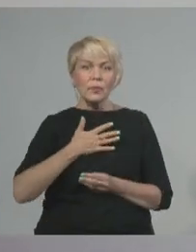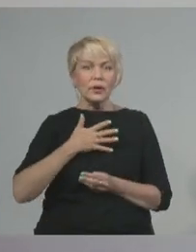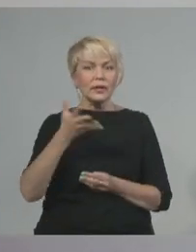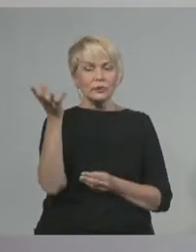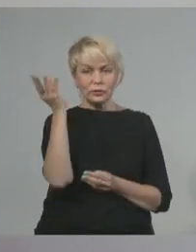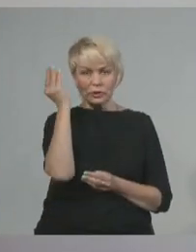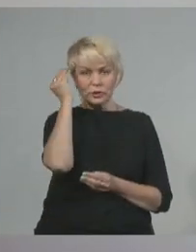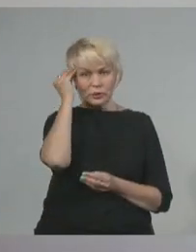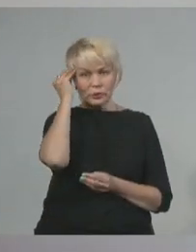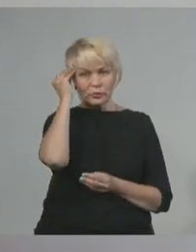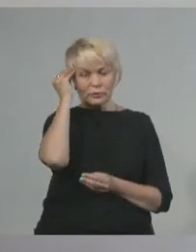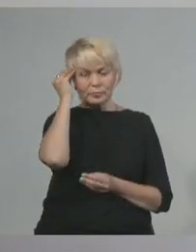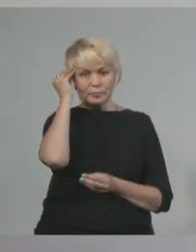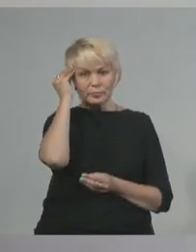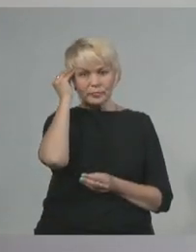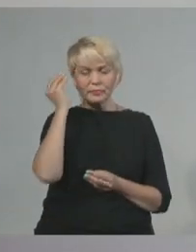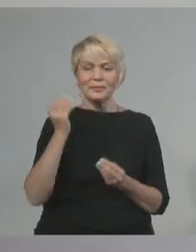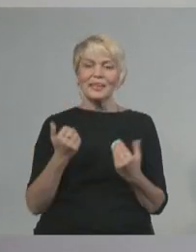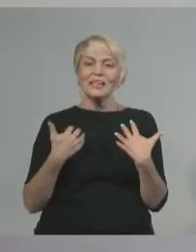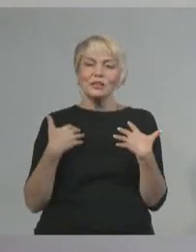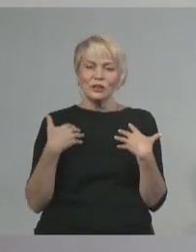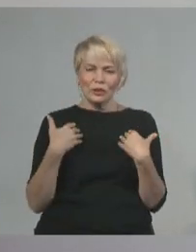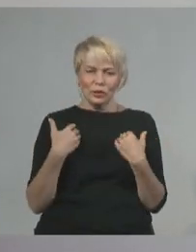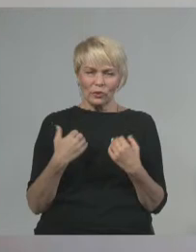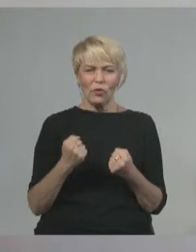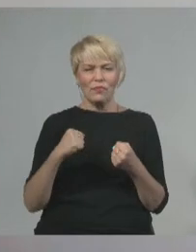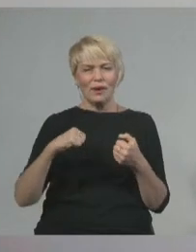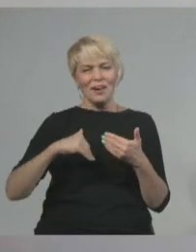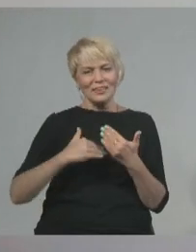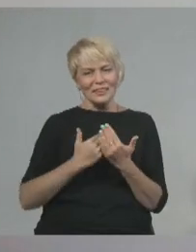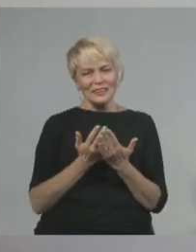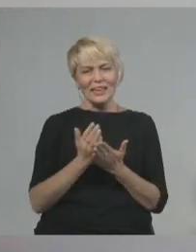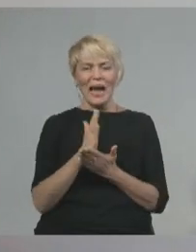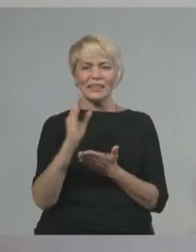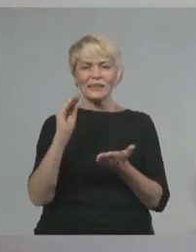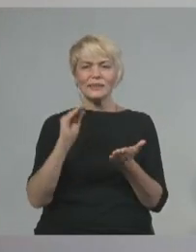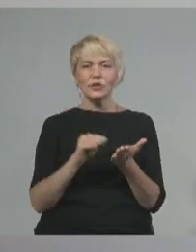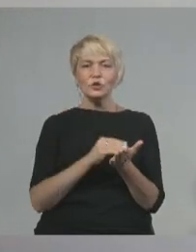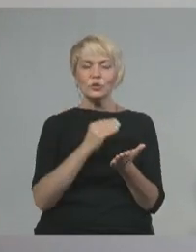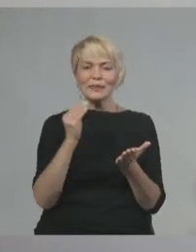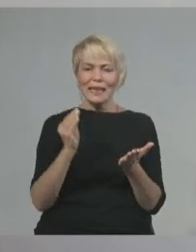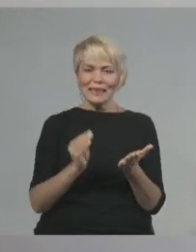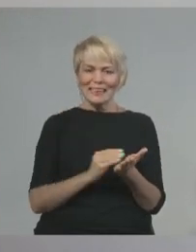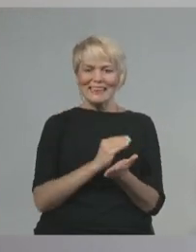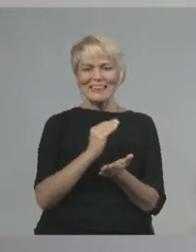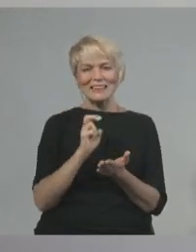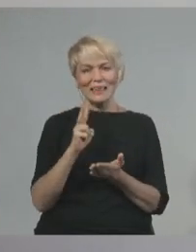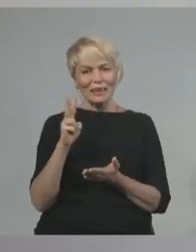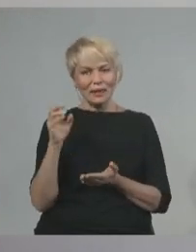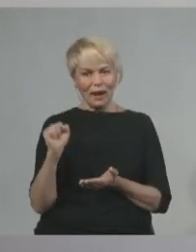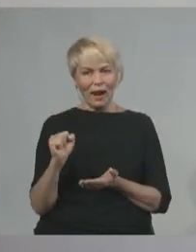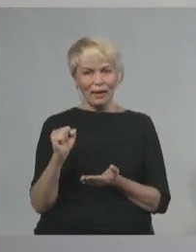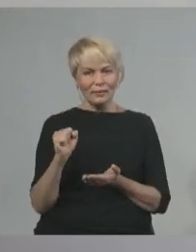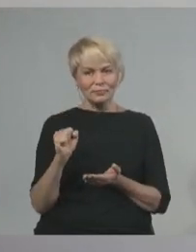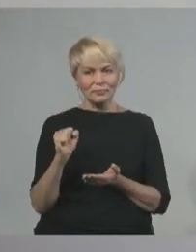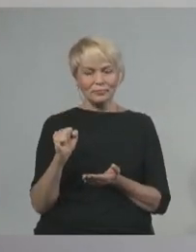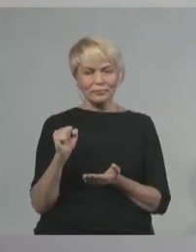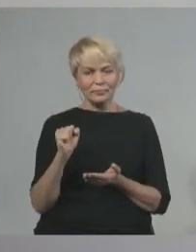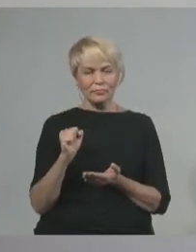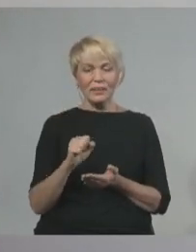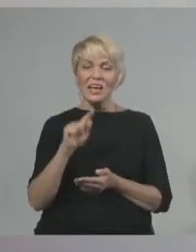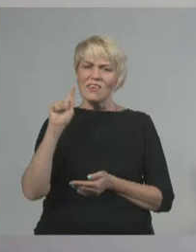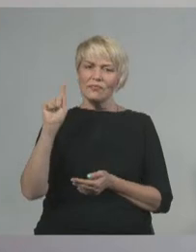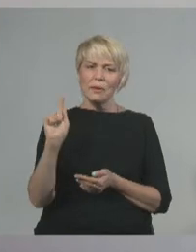impact journalism ecosystem requires empowered audiences just in the same way that a